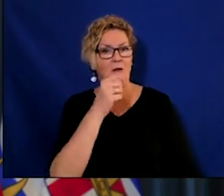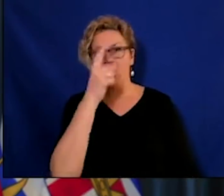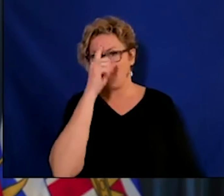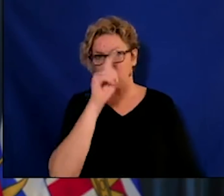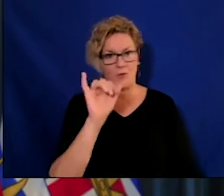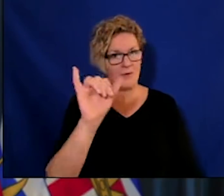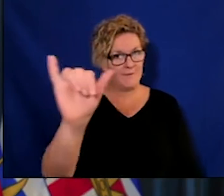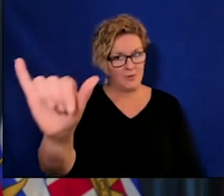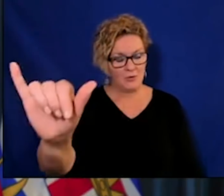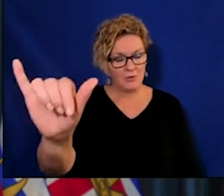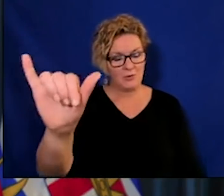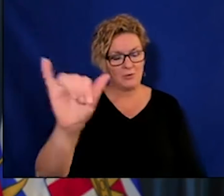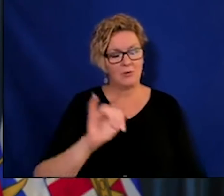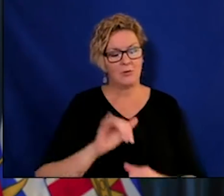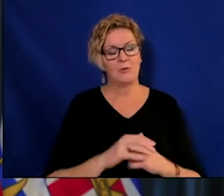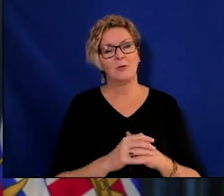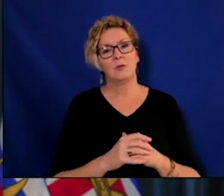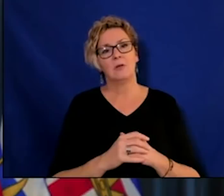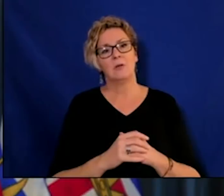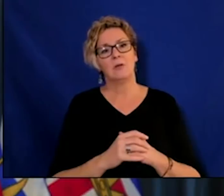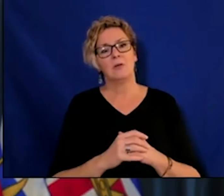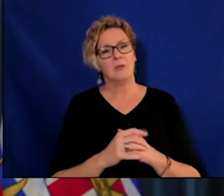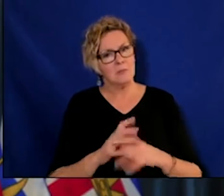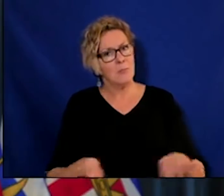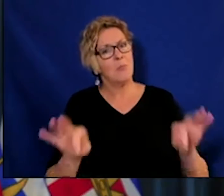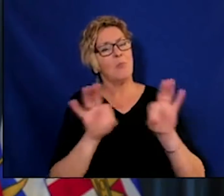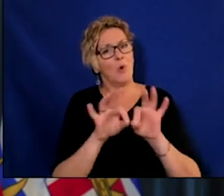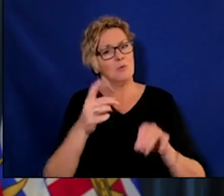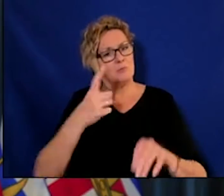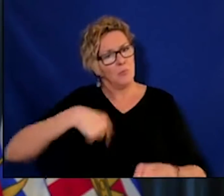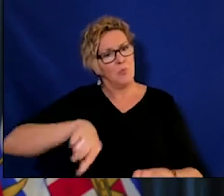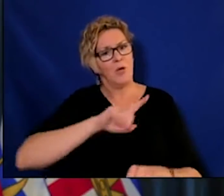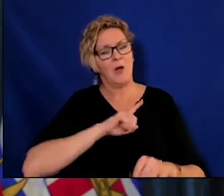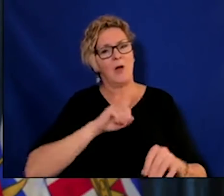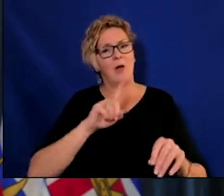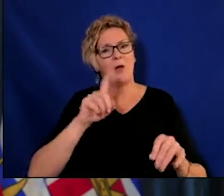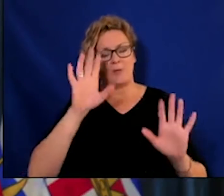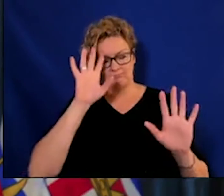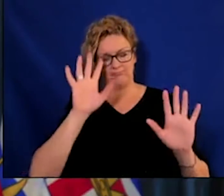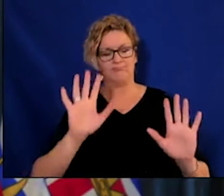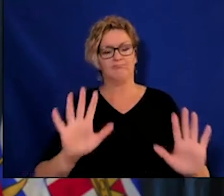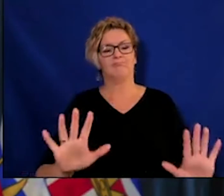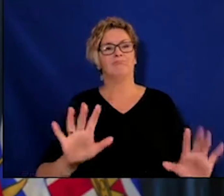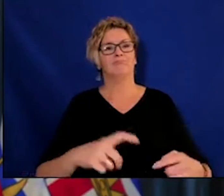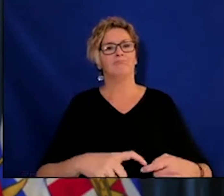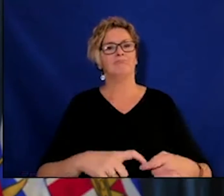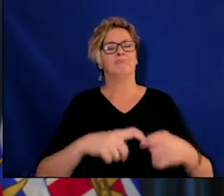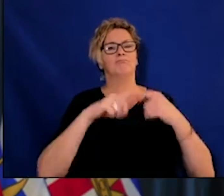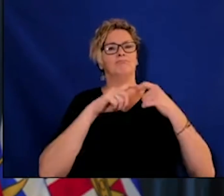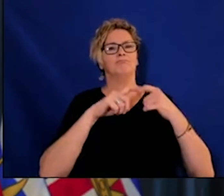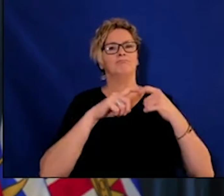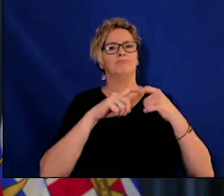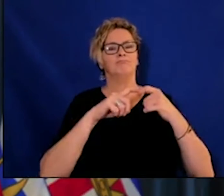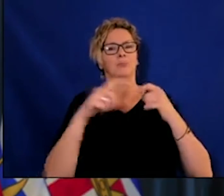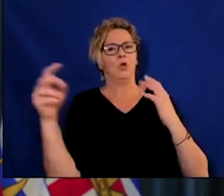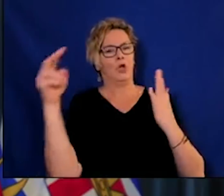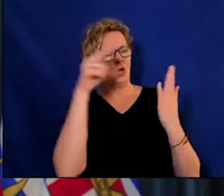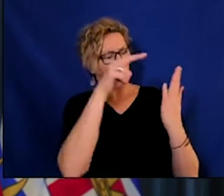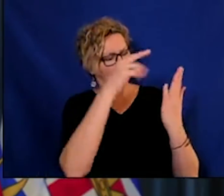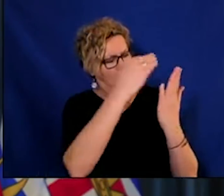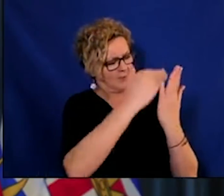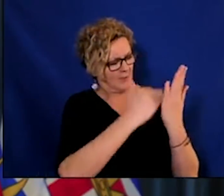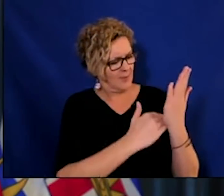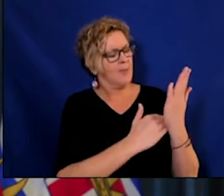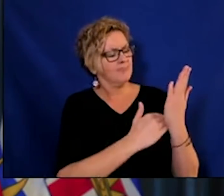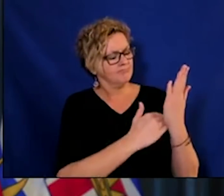it involves, I think, the orders that we've made and the actions we're asking all of you to take that will